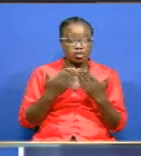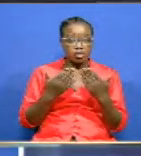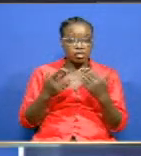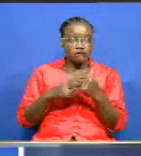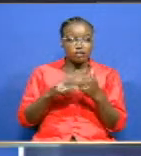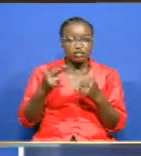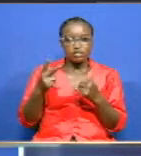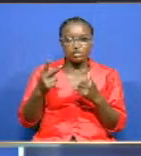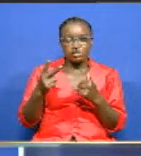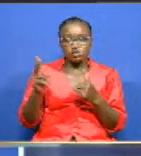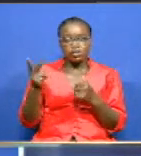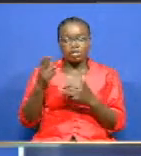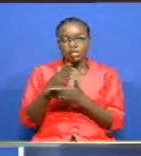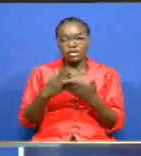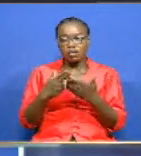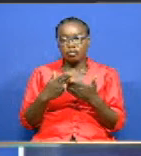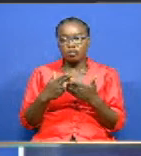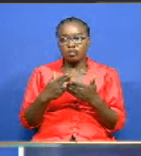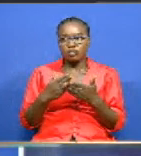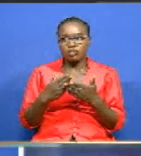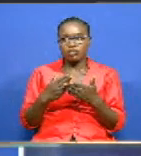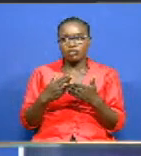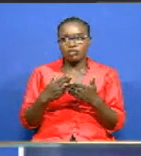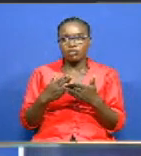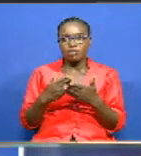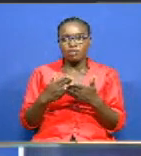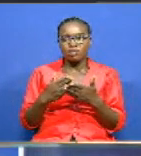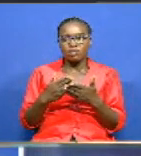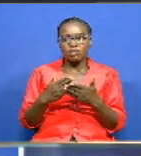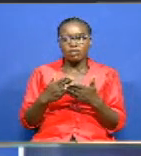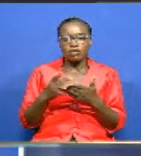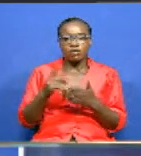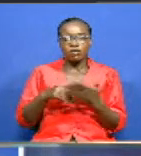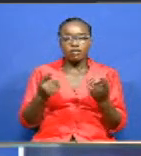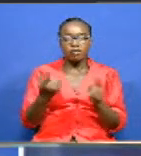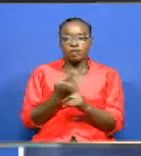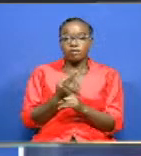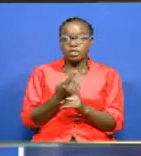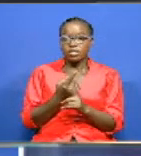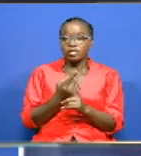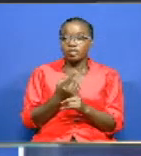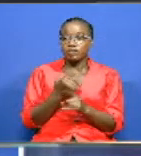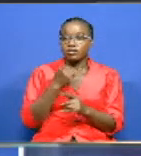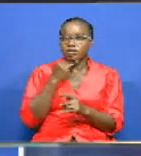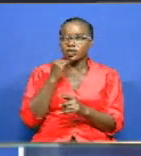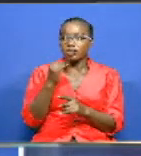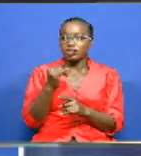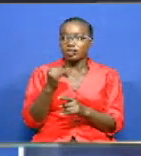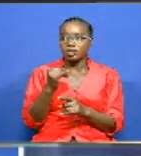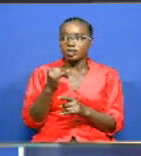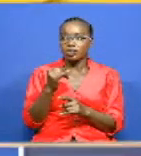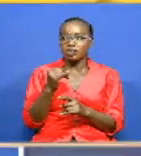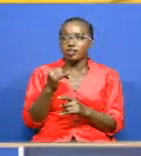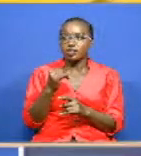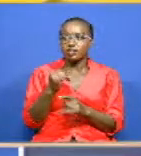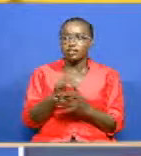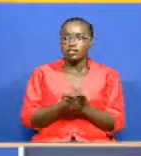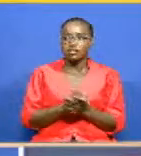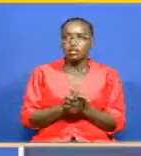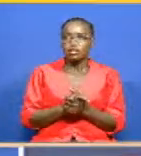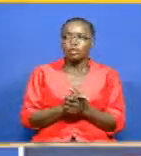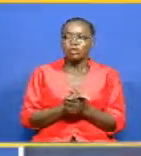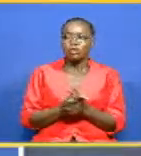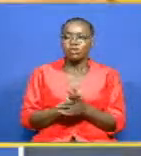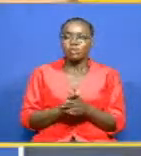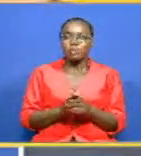72 points in the second half. It's just pride. You know, no matter what defense you're in, you got to sit down and guard someone. Elsewhere,